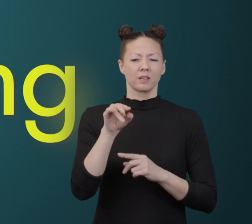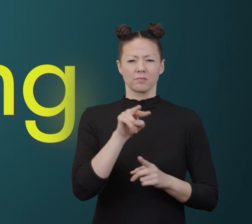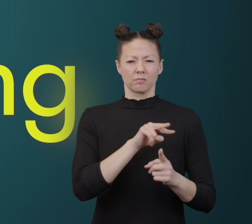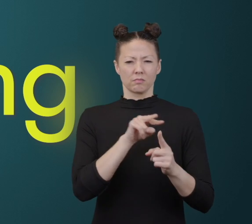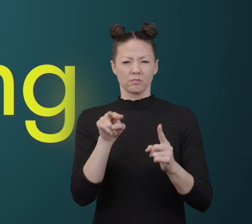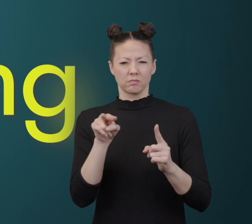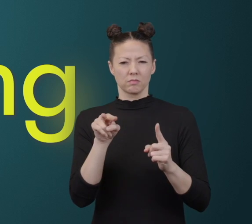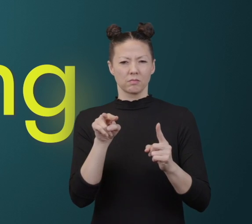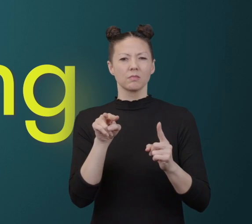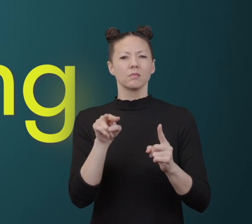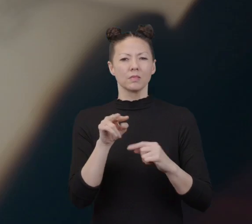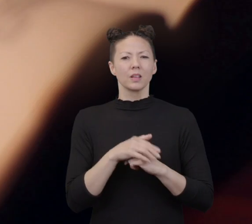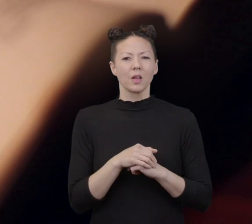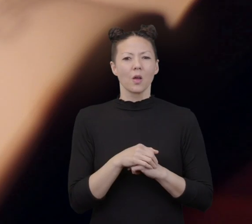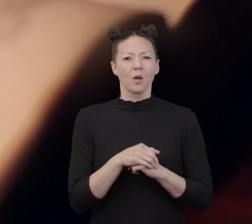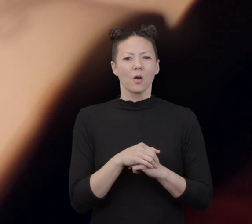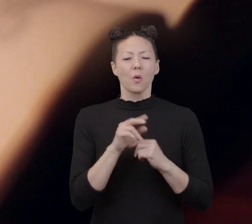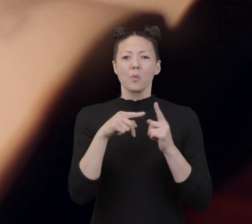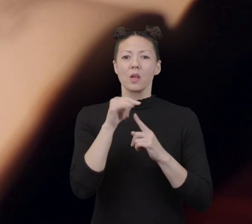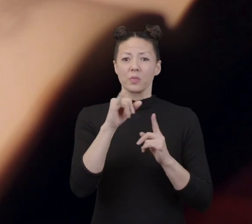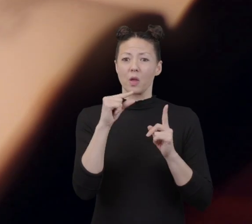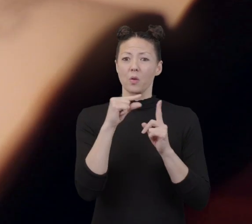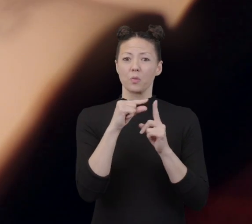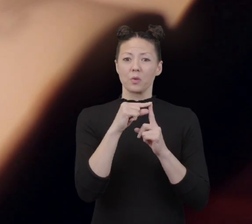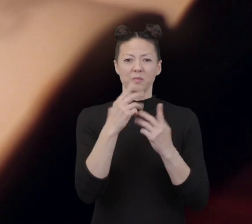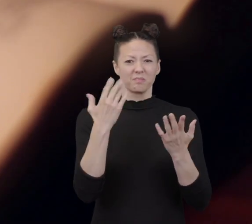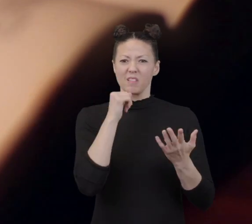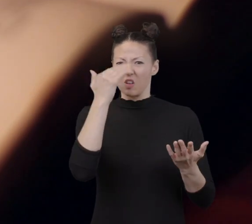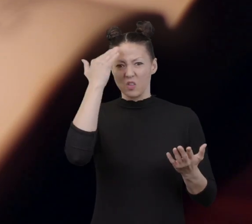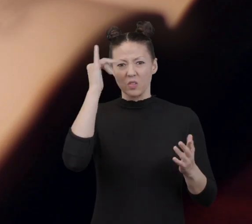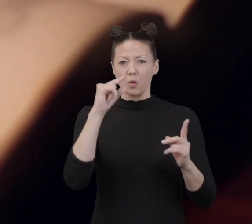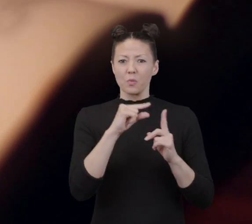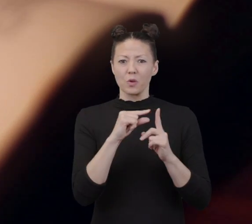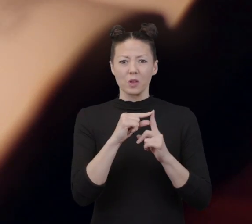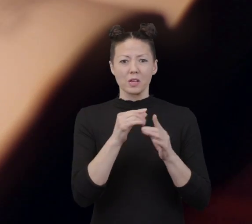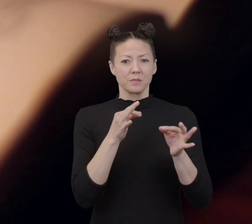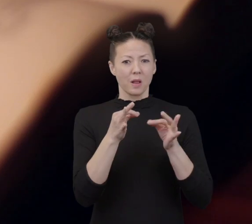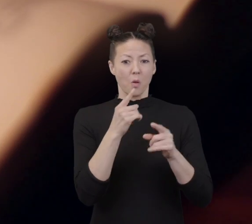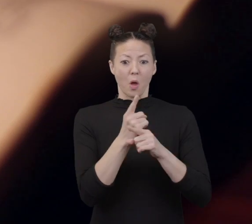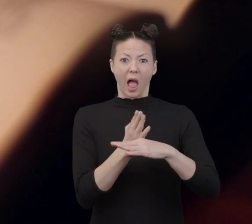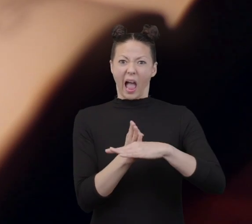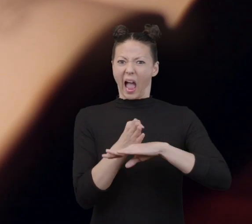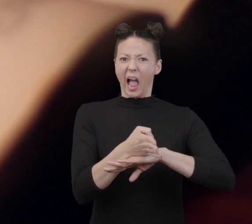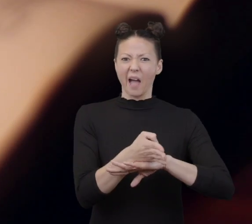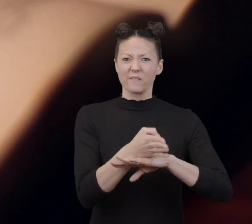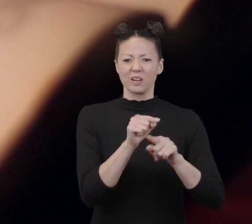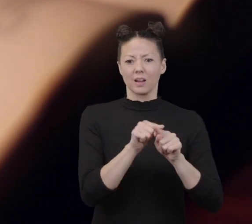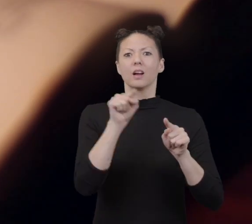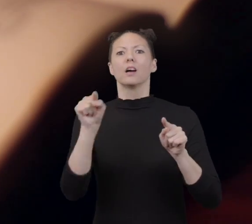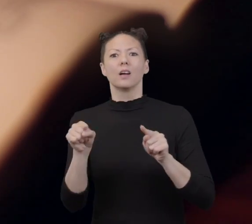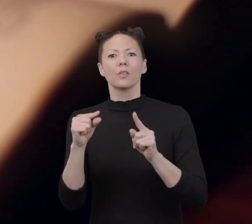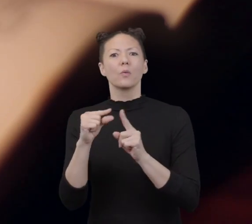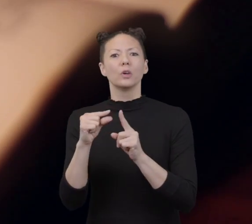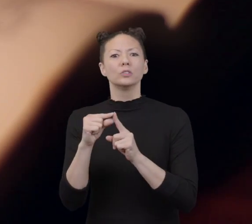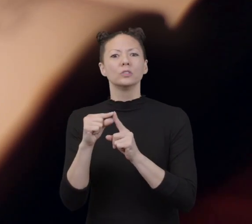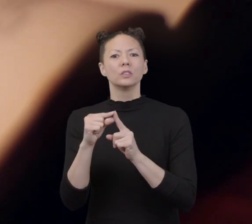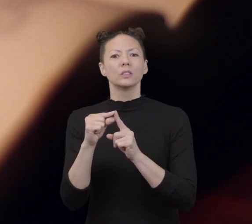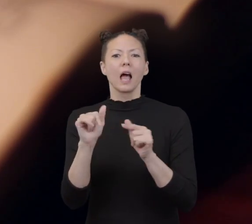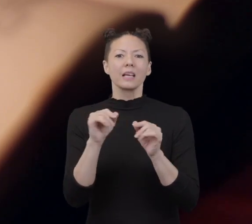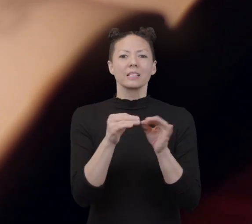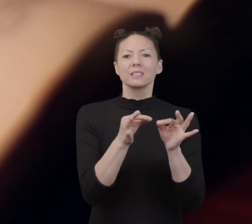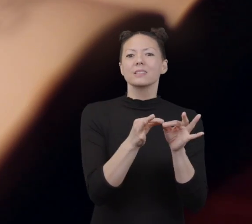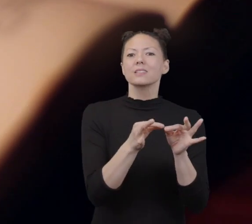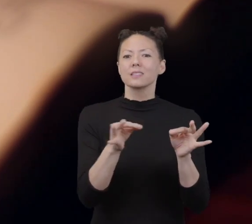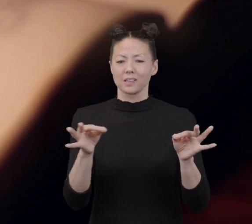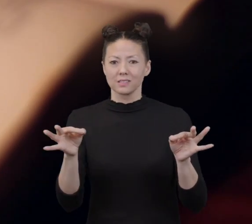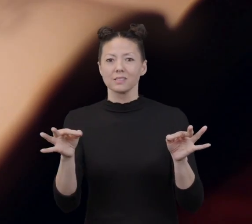rewording. This is when the meaning of an unknown word is explained right after that word. Like in